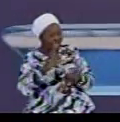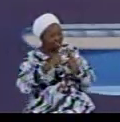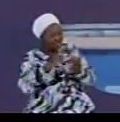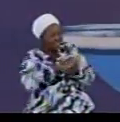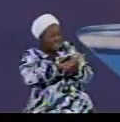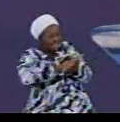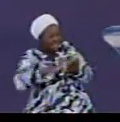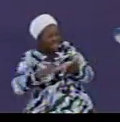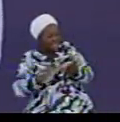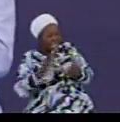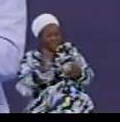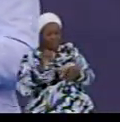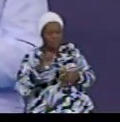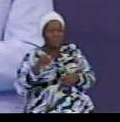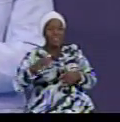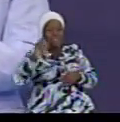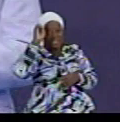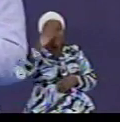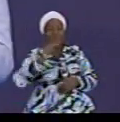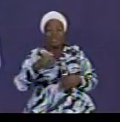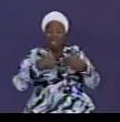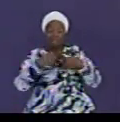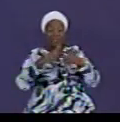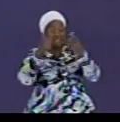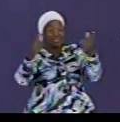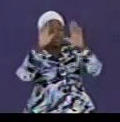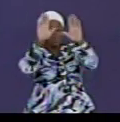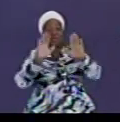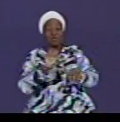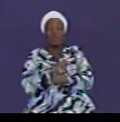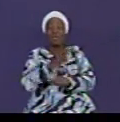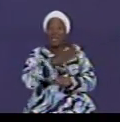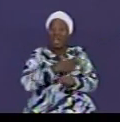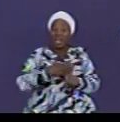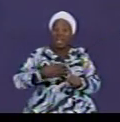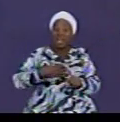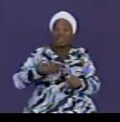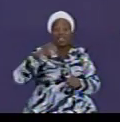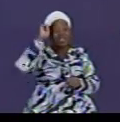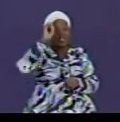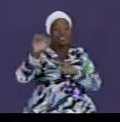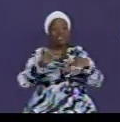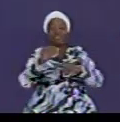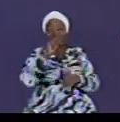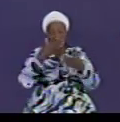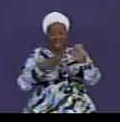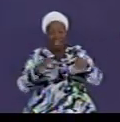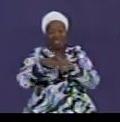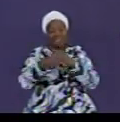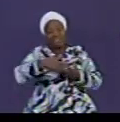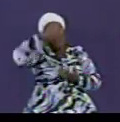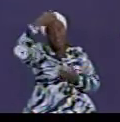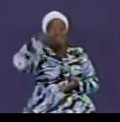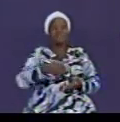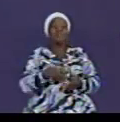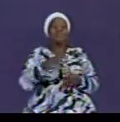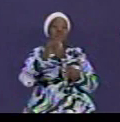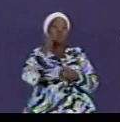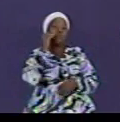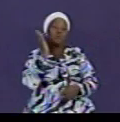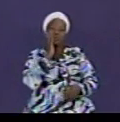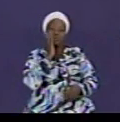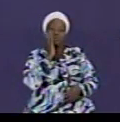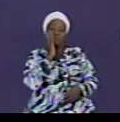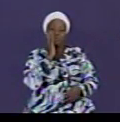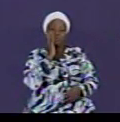so he must have incredible miracles, and he did not die in the lion's den. The